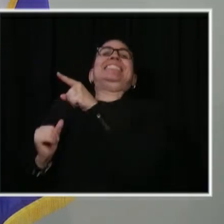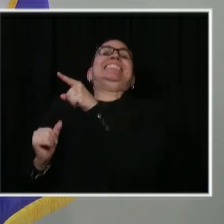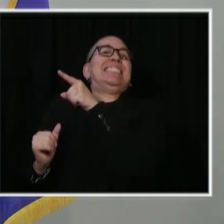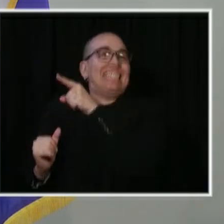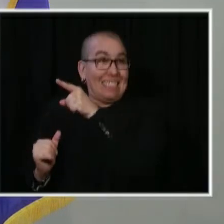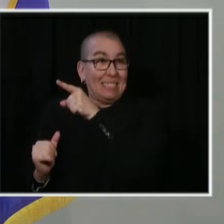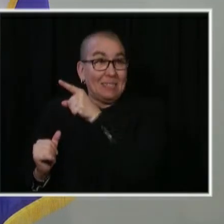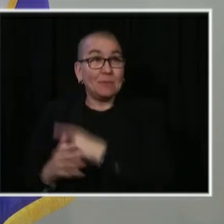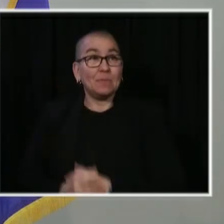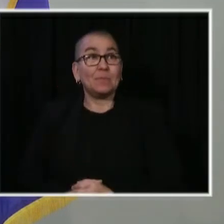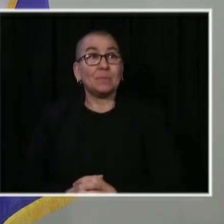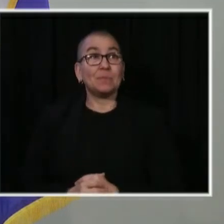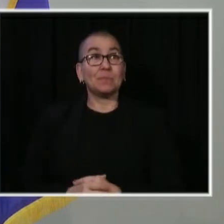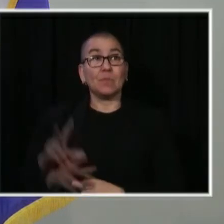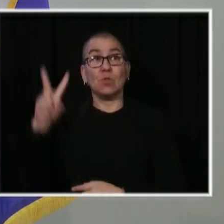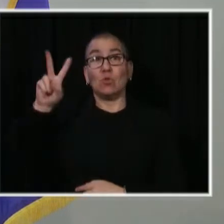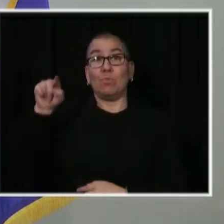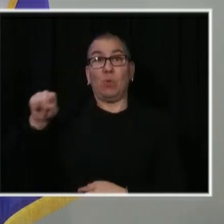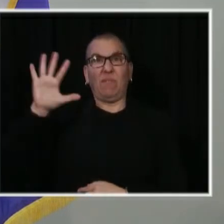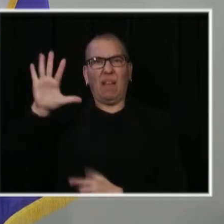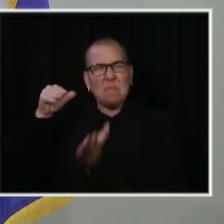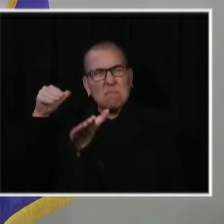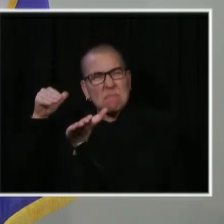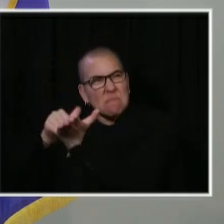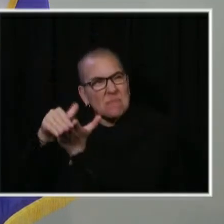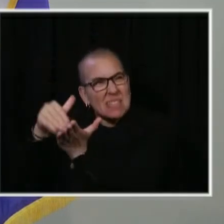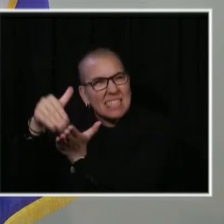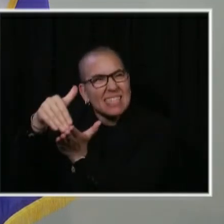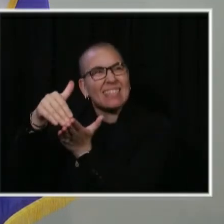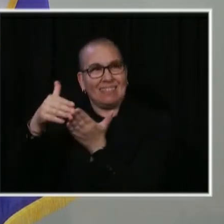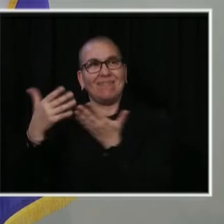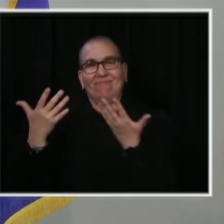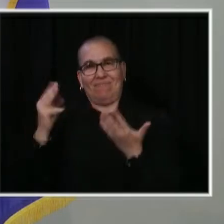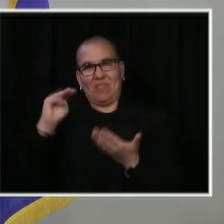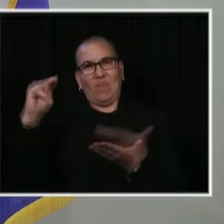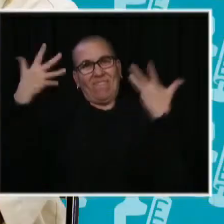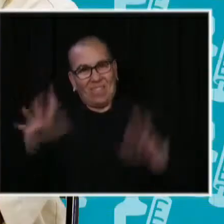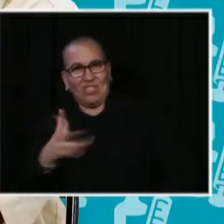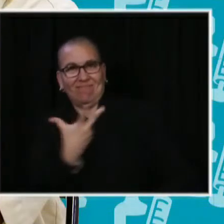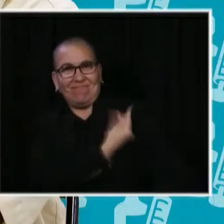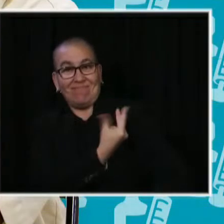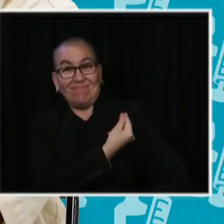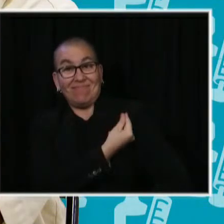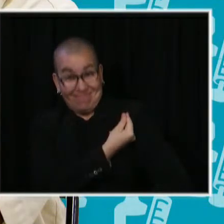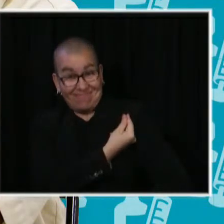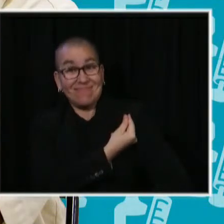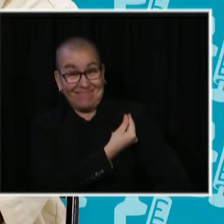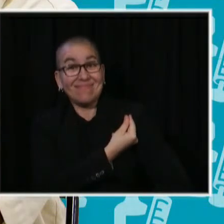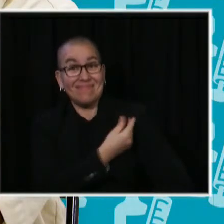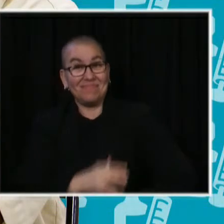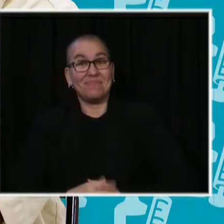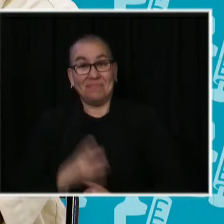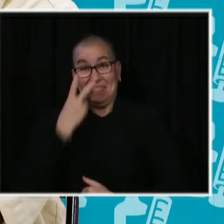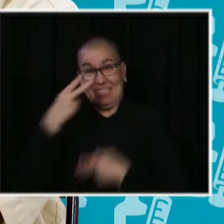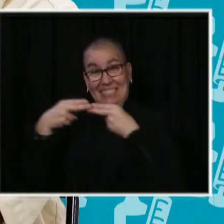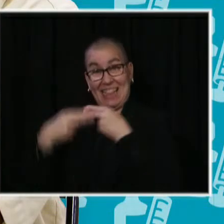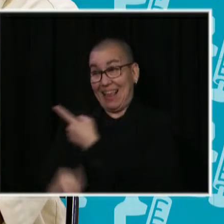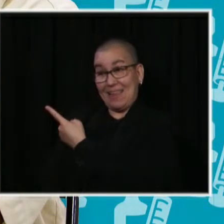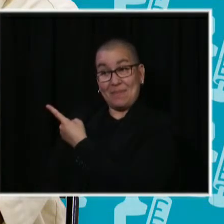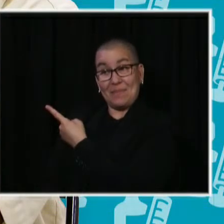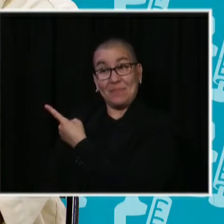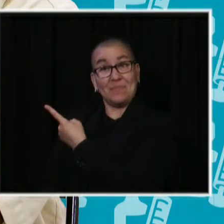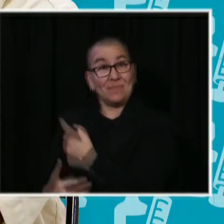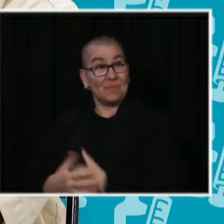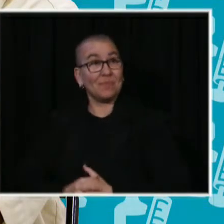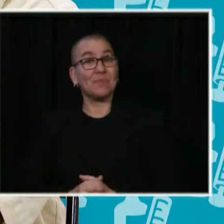Over 2.5 million Minnesotans have had the vaccine. Over 2 million of you are fully vaccinated. And these vaccines, I would just